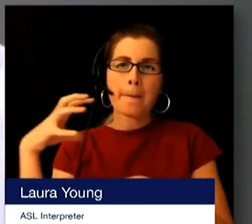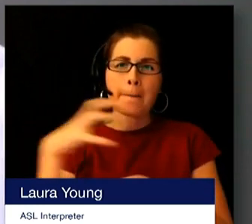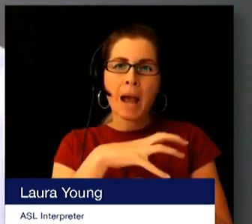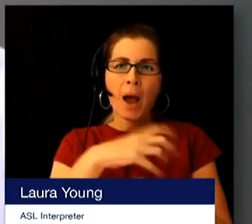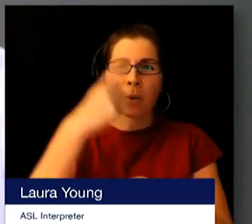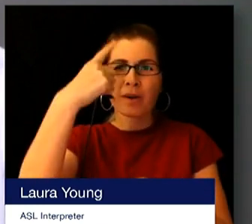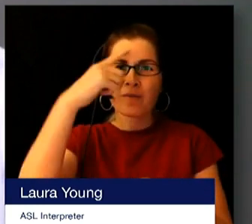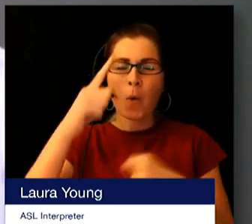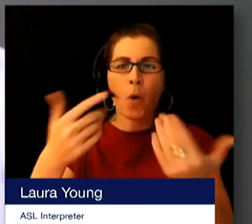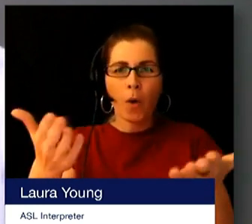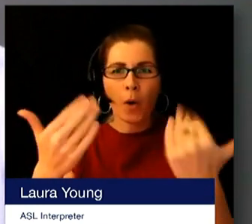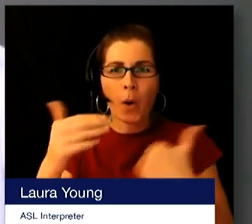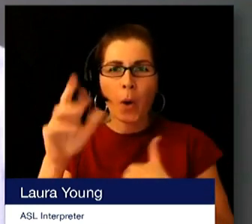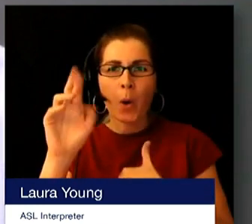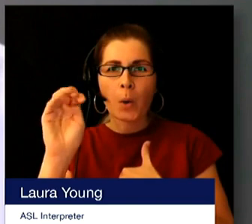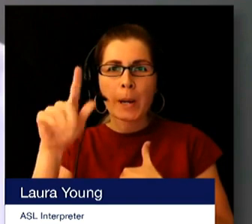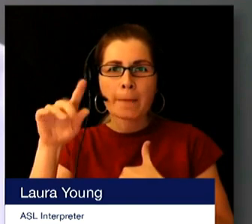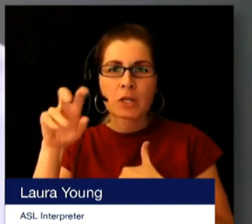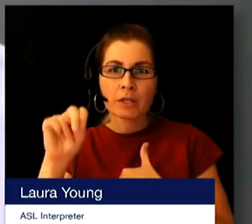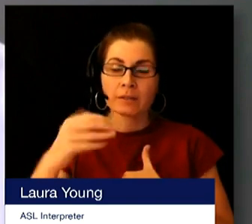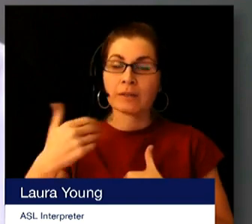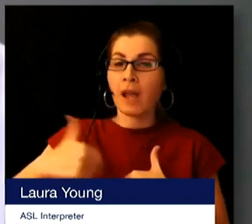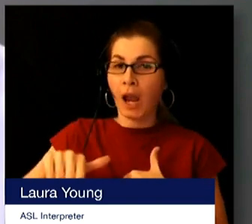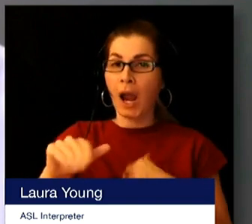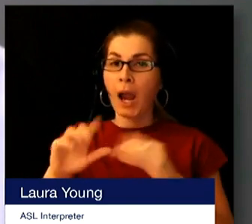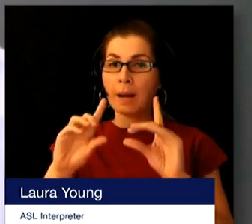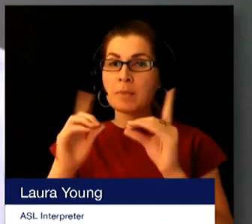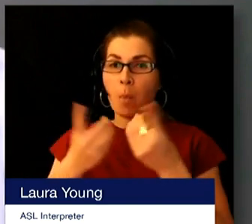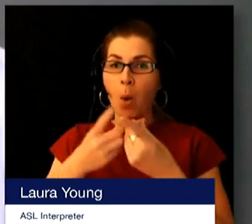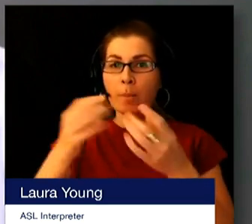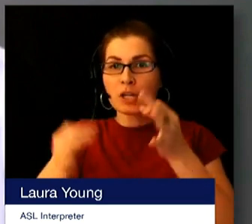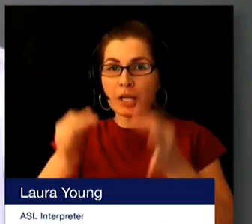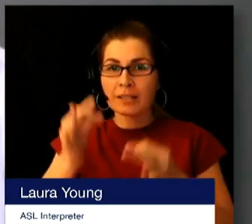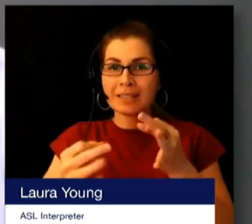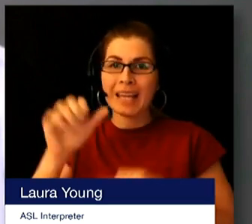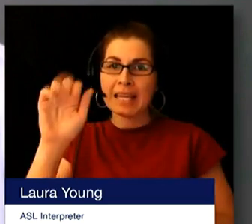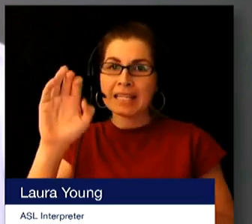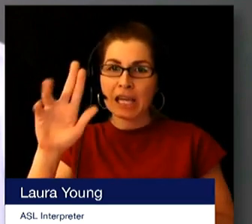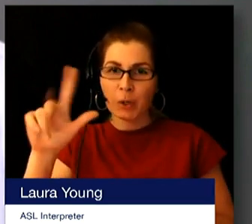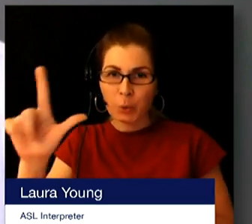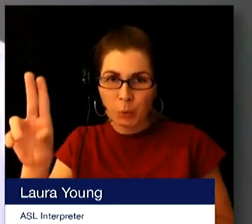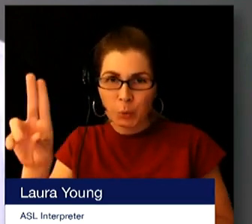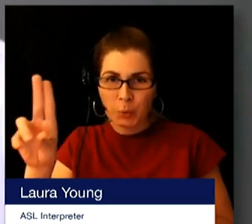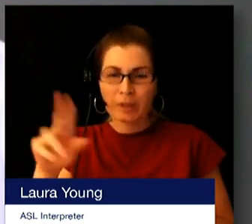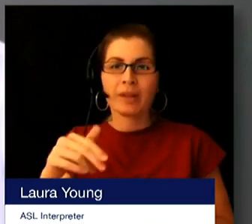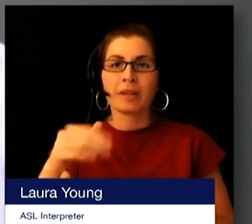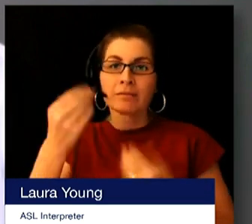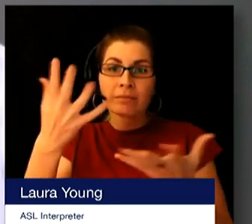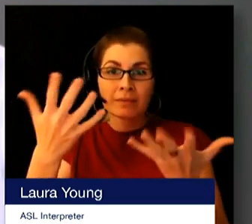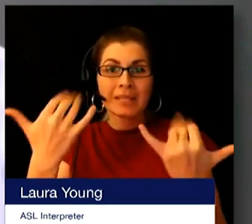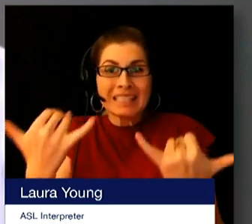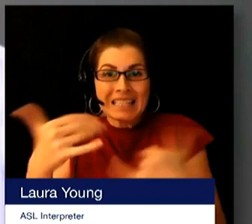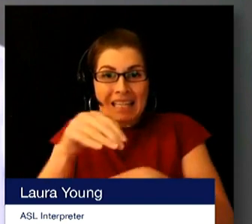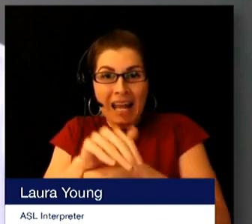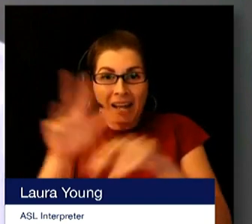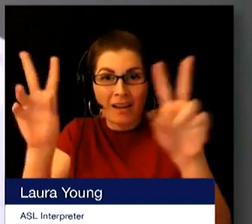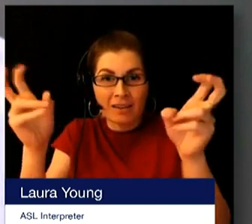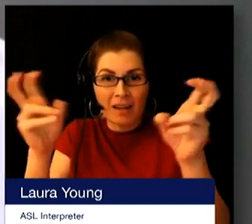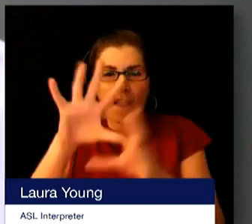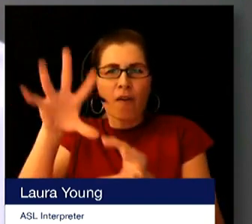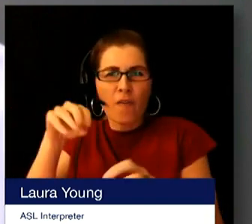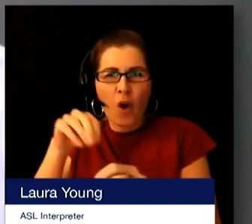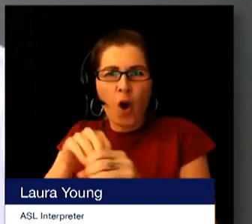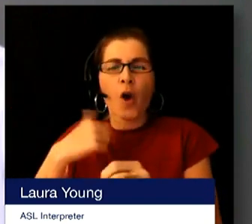is Dylan Hare, and I serve as a Justice Division campaign strategist here at the ACLU. Tonight's town hall is part of a